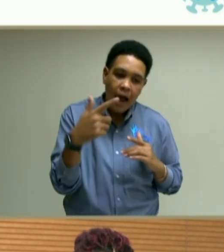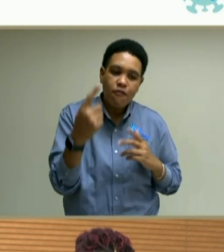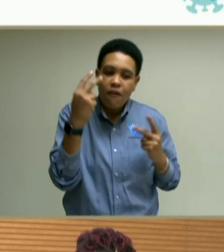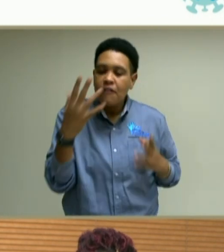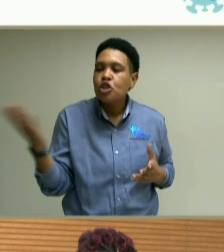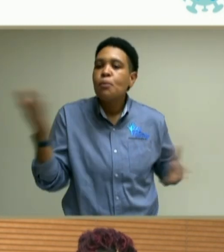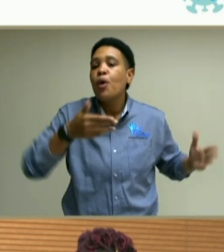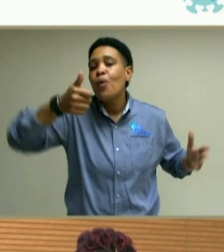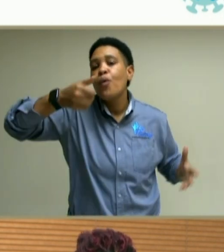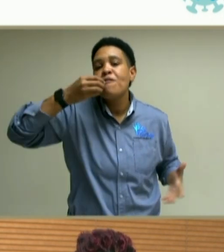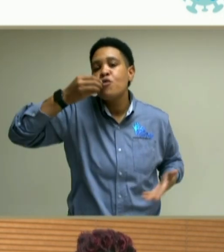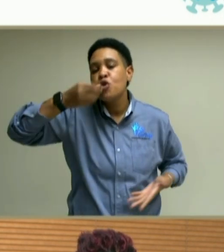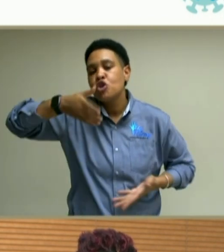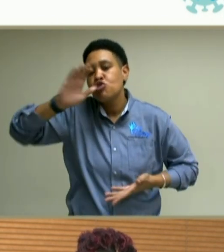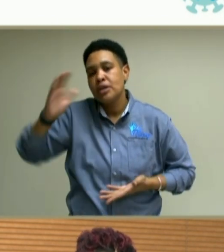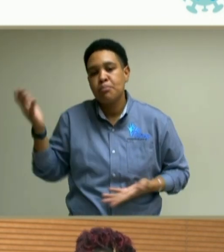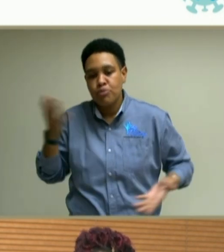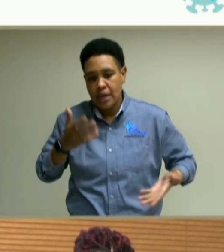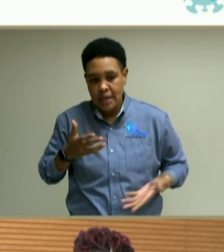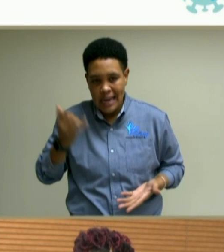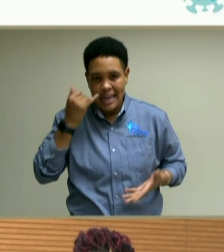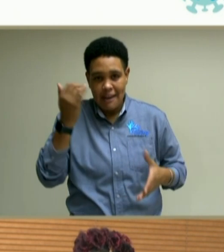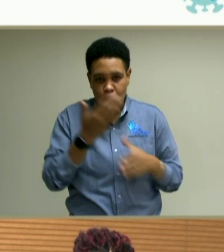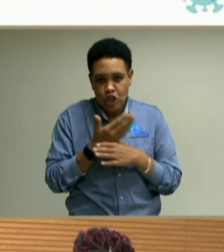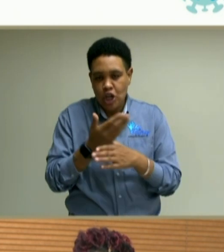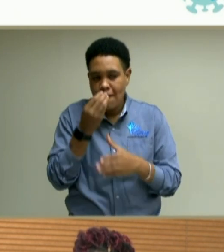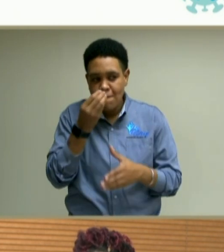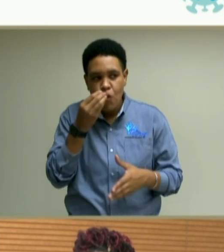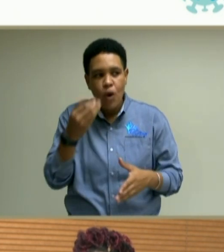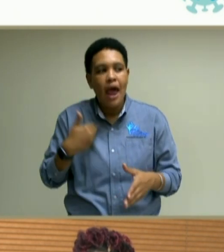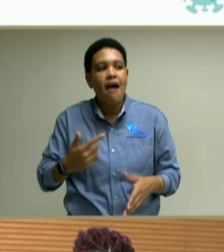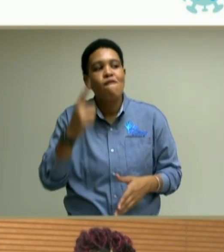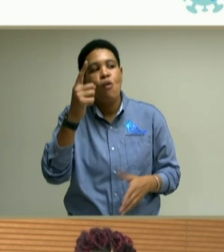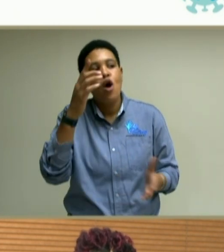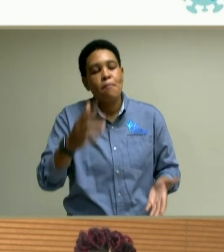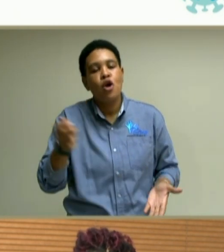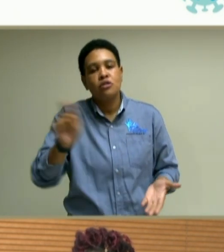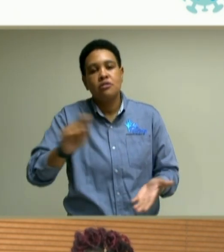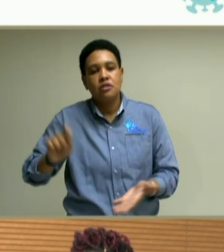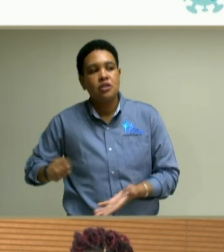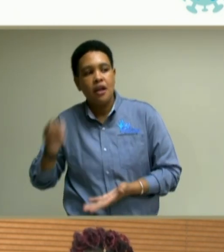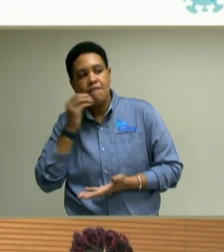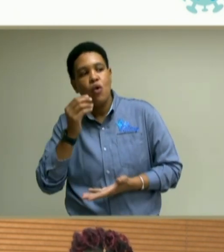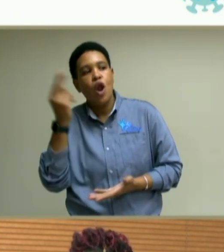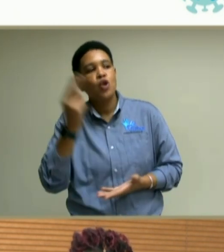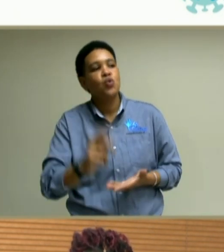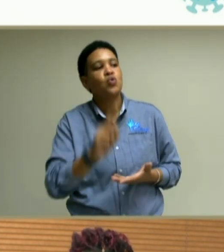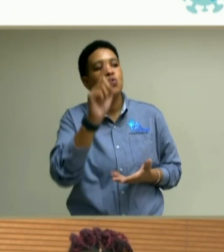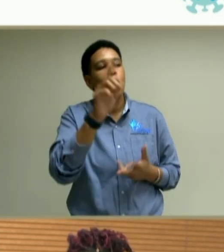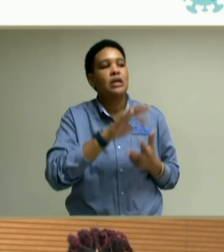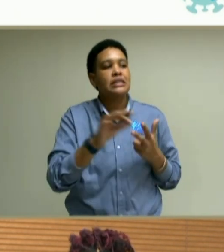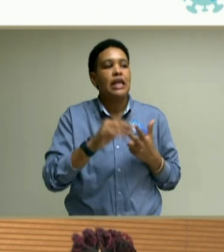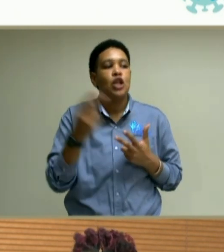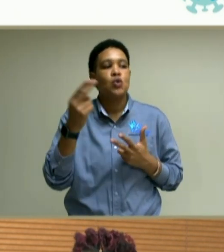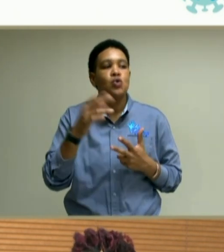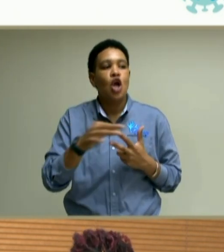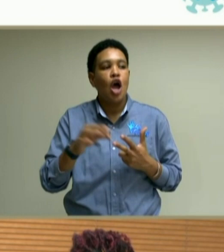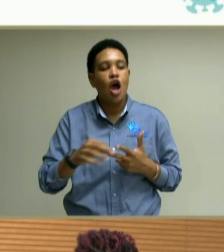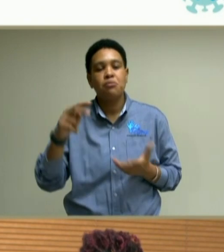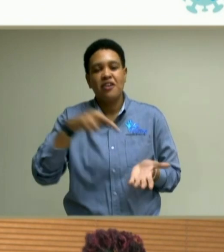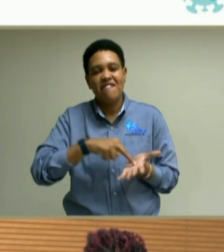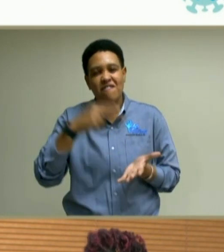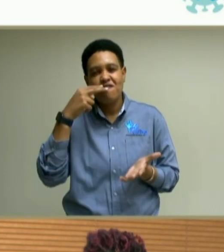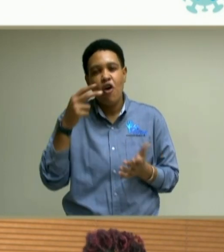guests bring their own food and drink. And if you're sharing food, have one person share food and use single-use options in terms of your